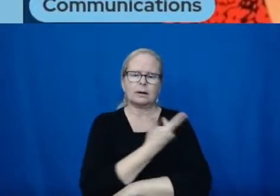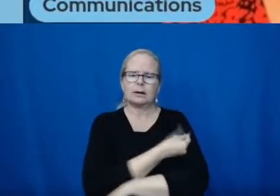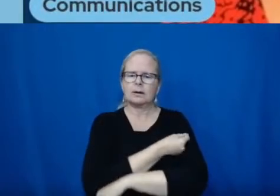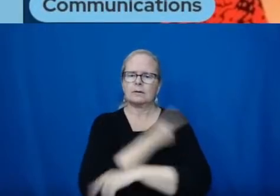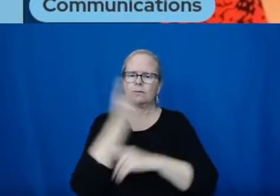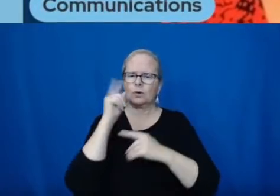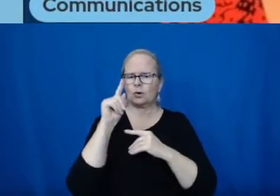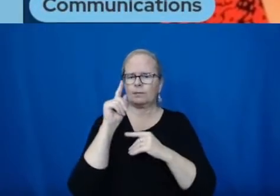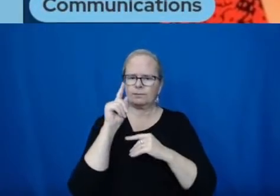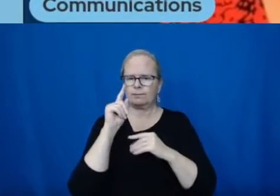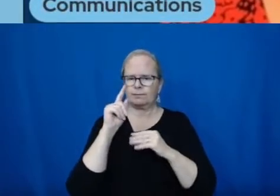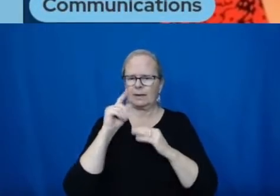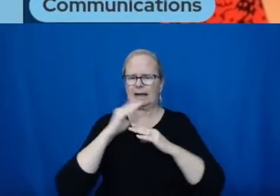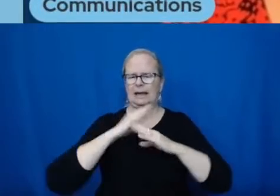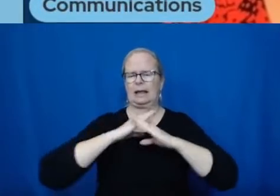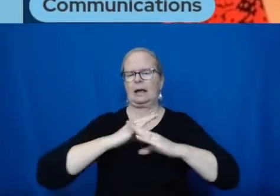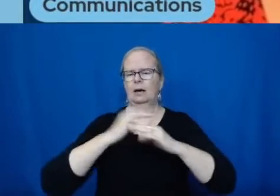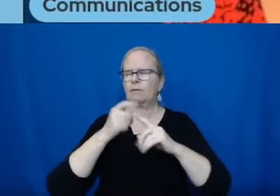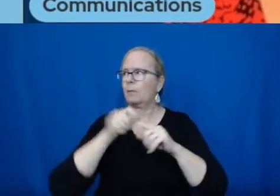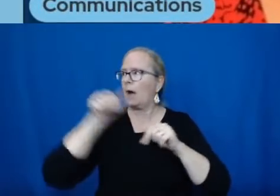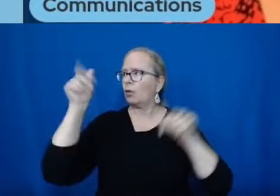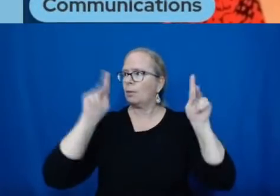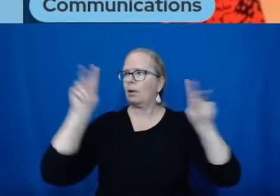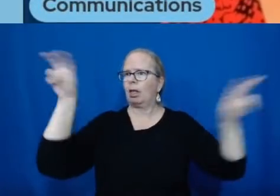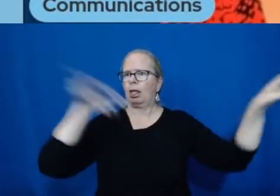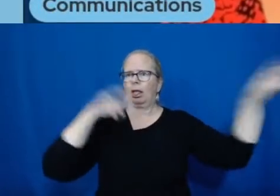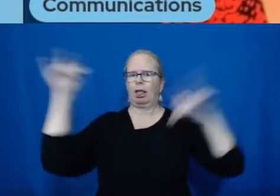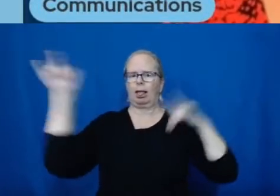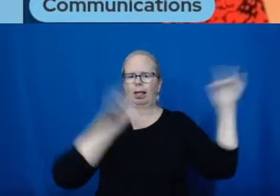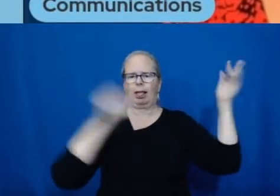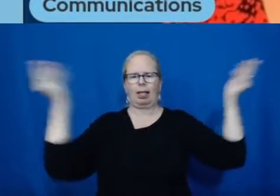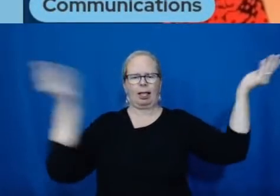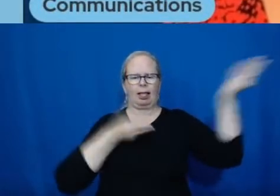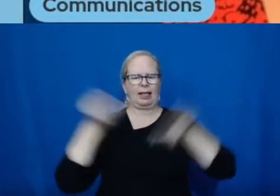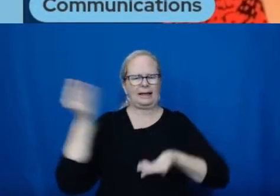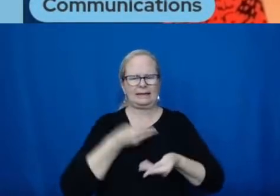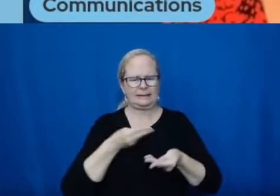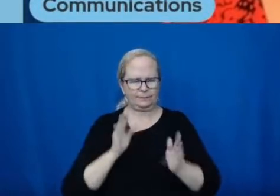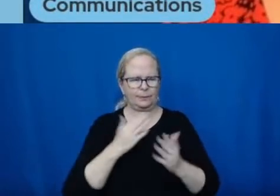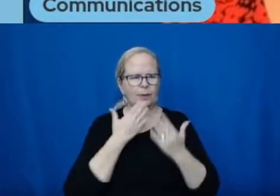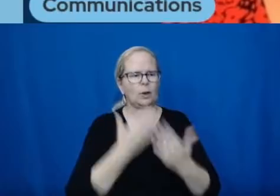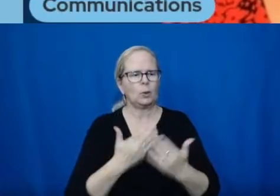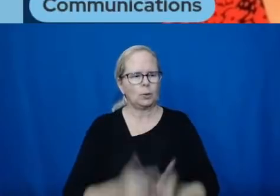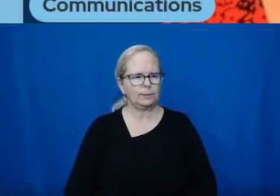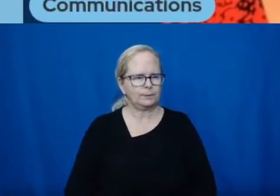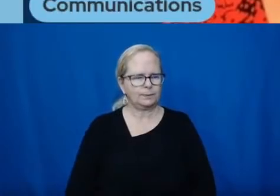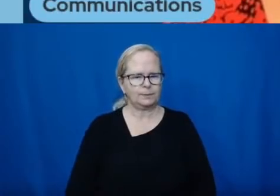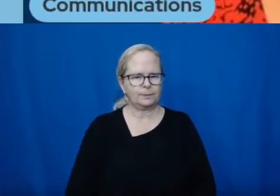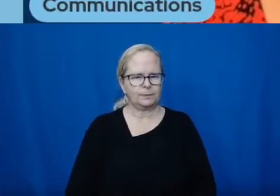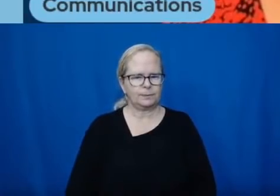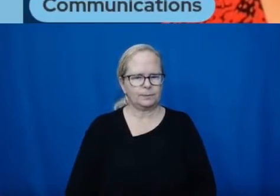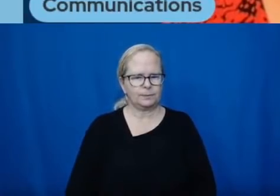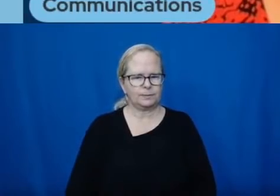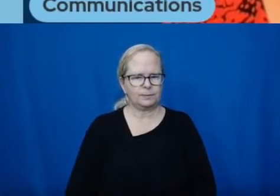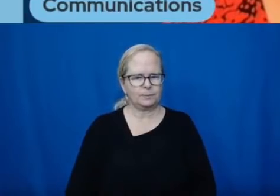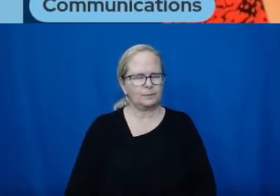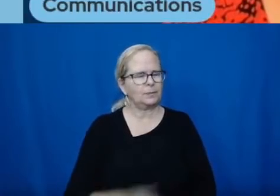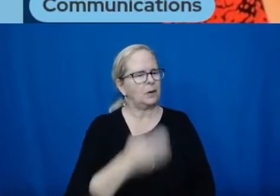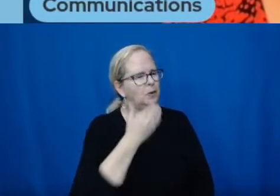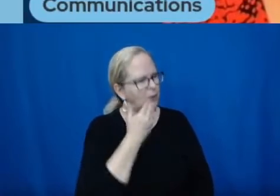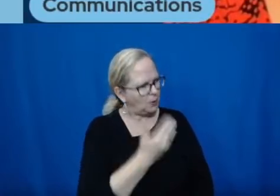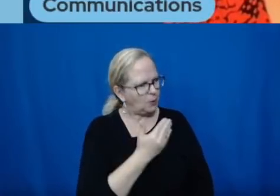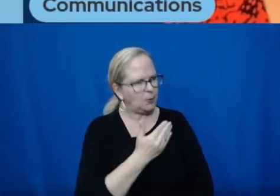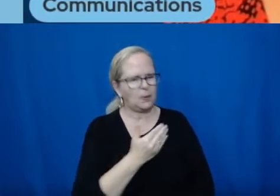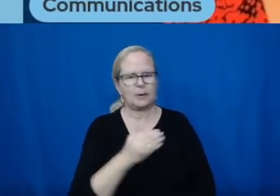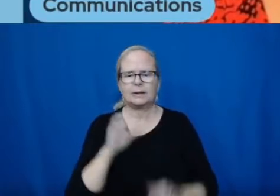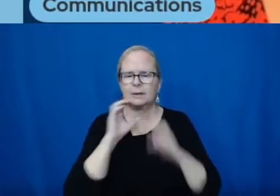Thank you so very much. And I am very excited to get to keep you up on the screen. I'm going to bring in our other panelists as well. And